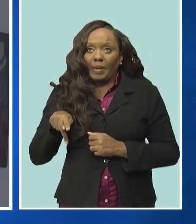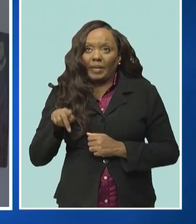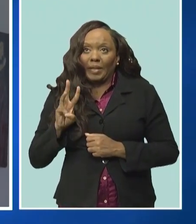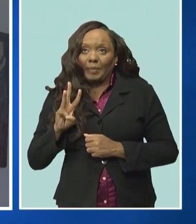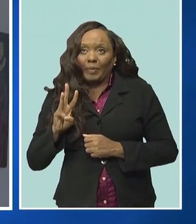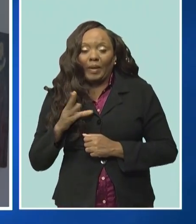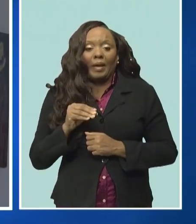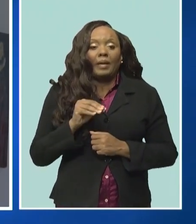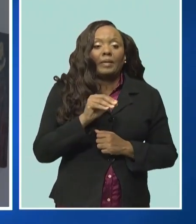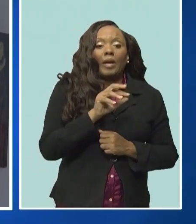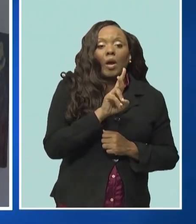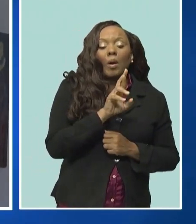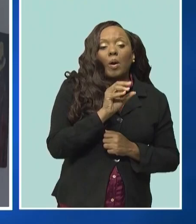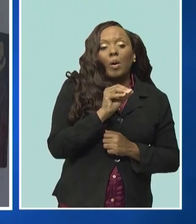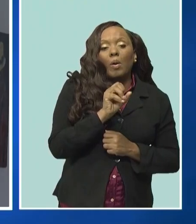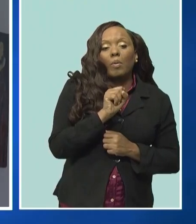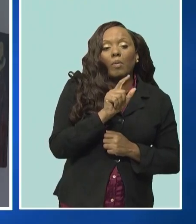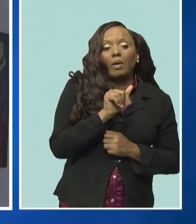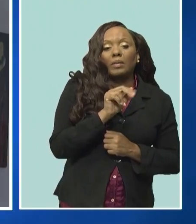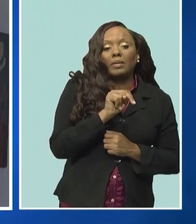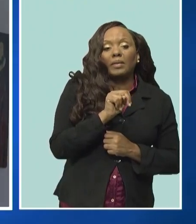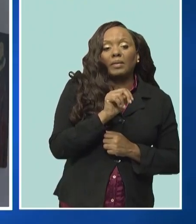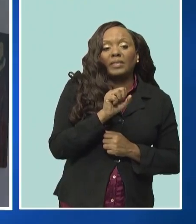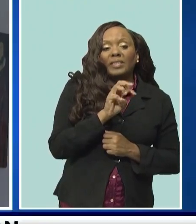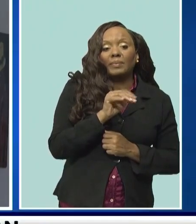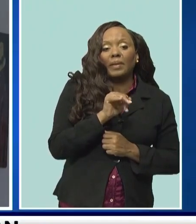her dismissal happened